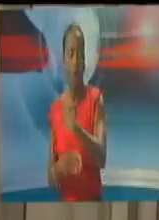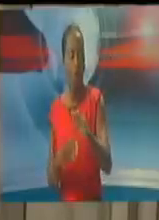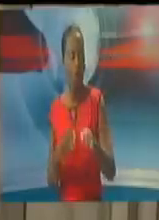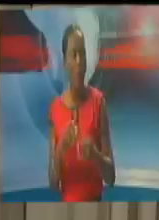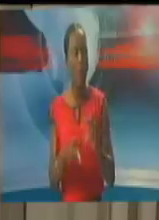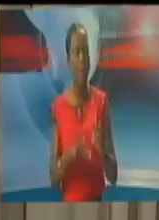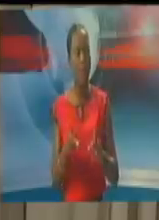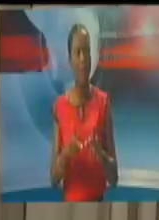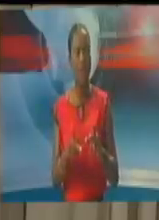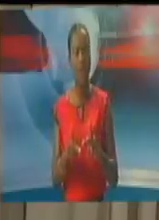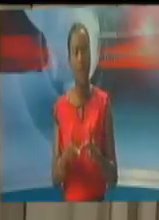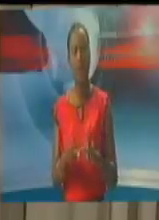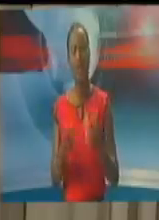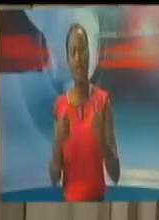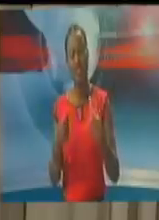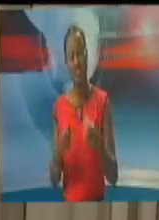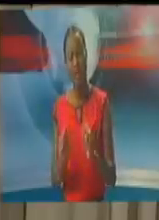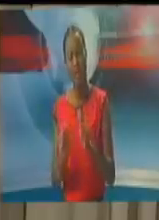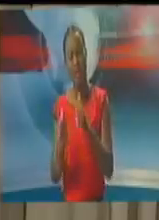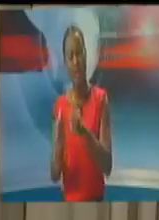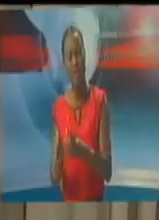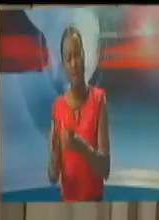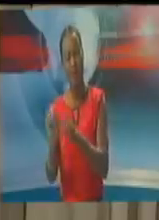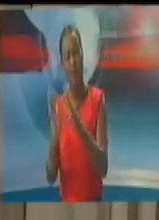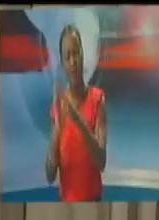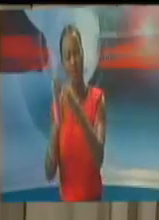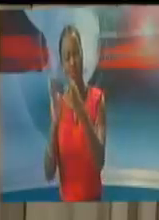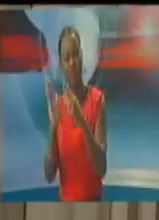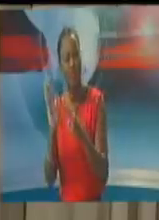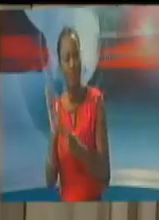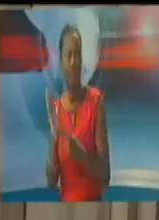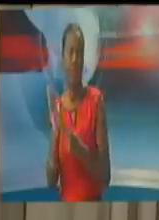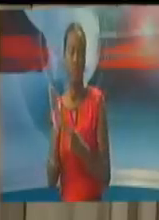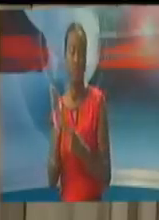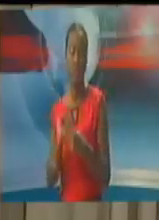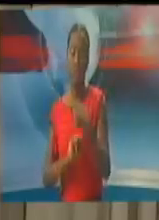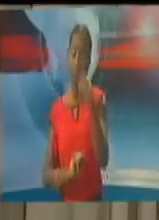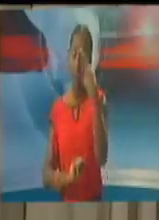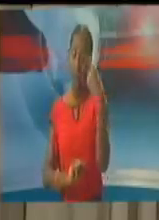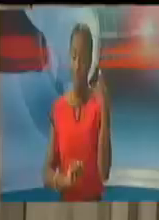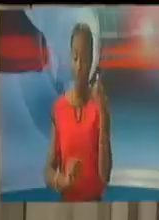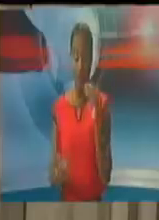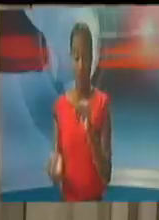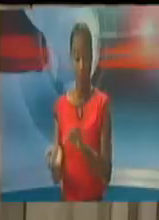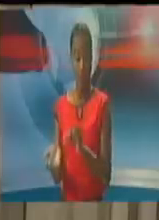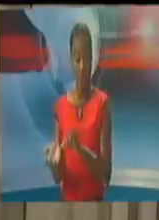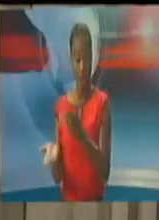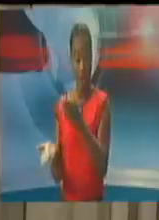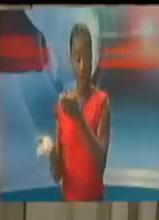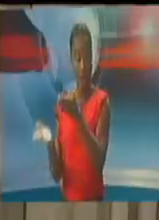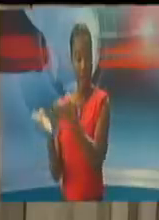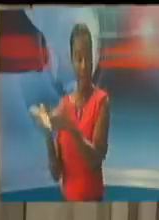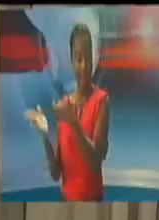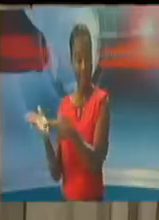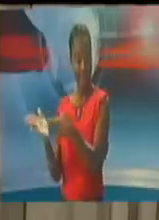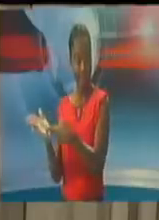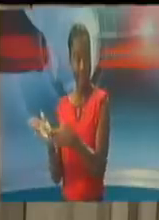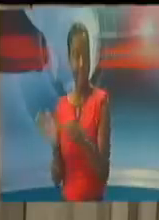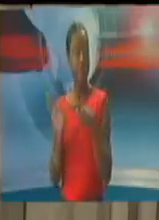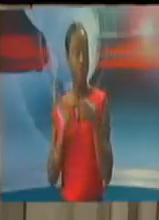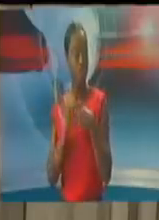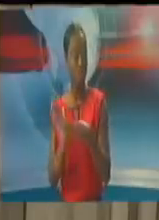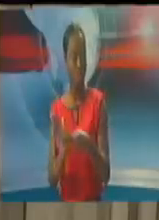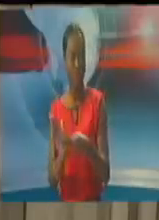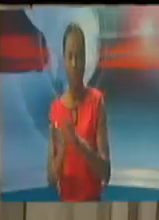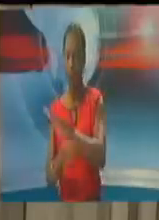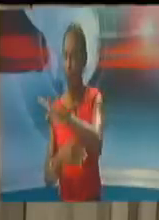to abide by the measures, abide by the moral suasion, because the medical evidence is clear, and you can see it happening globally.